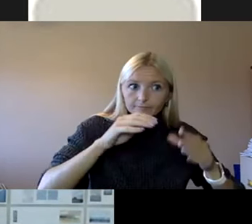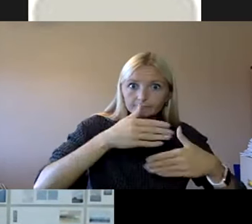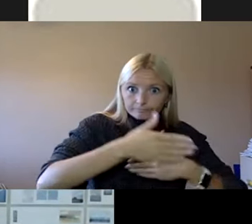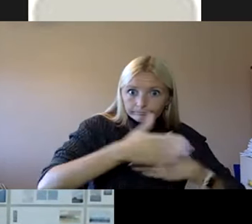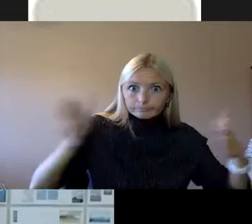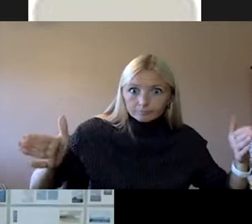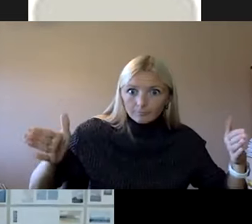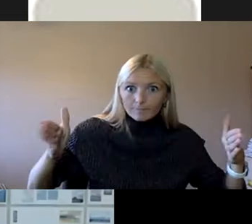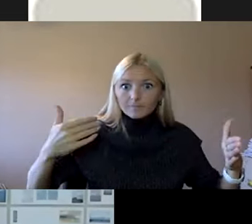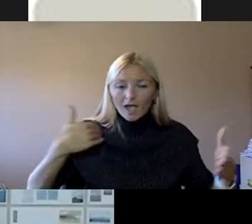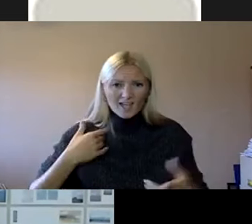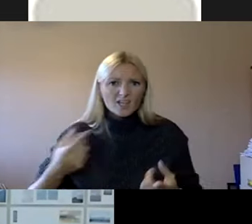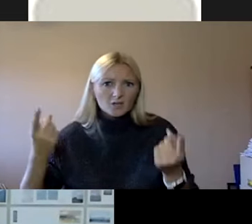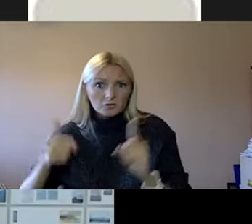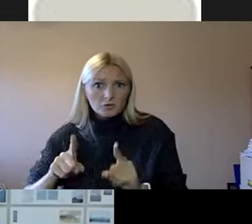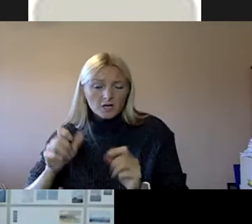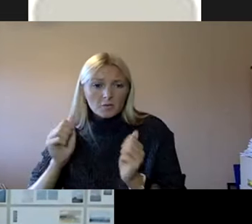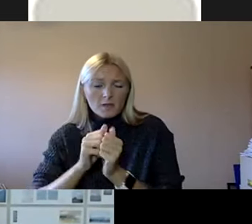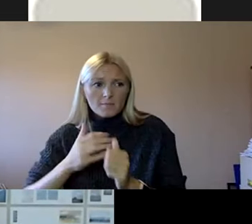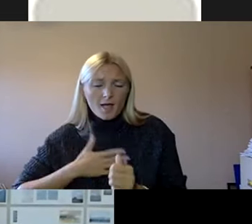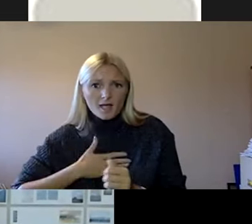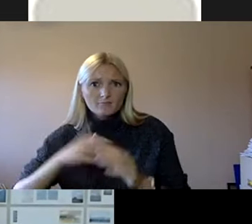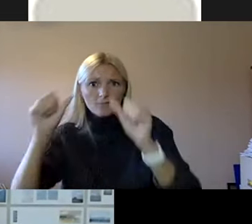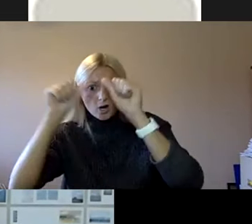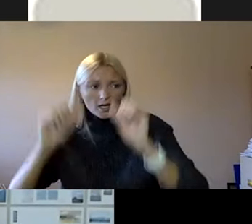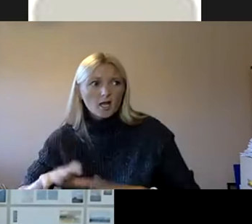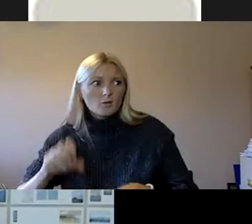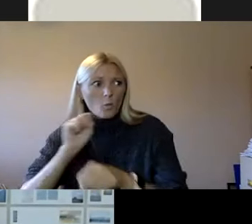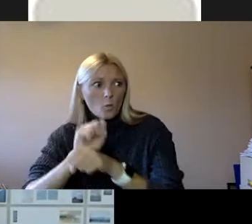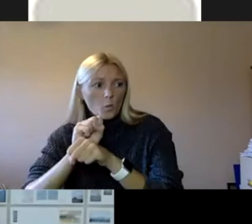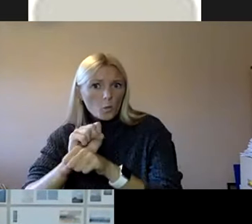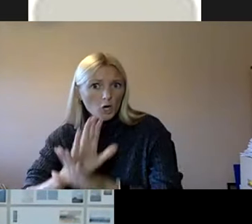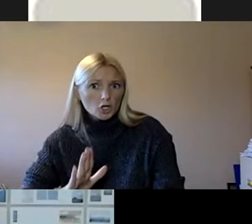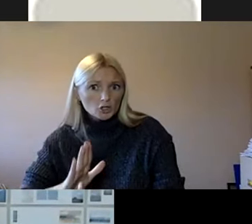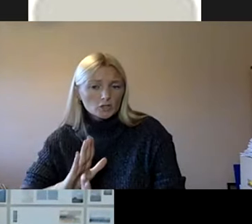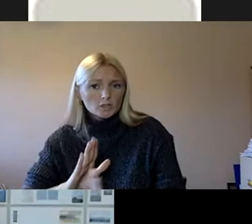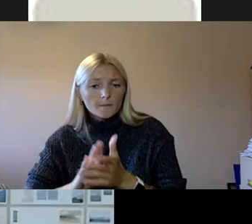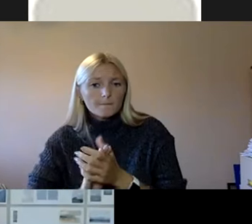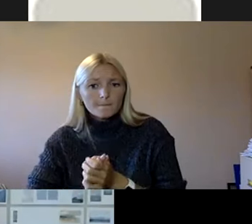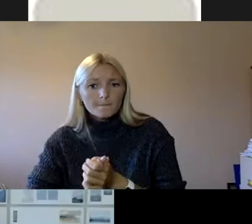my architect colleagues, if we could have